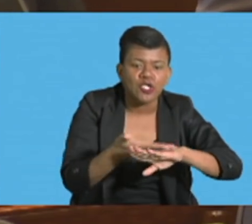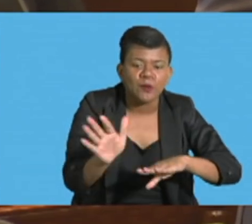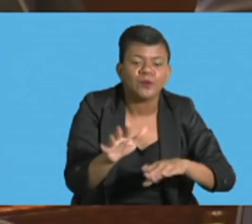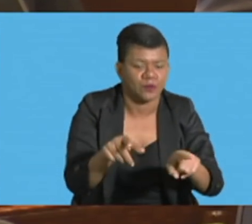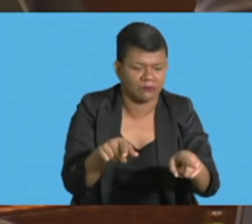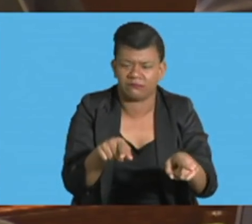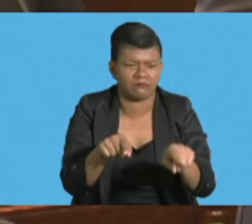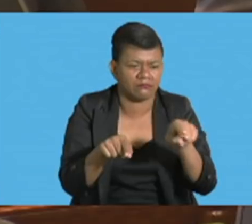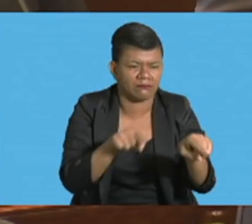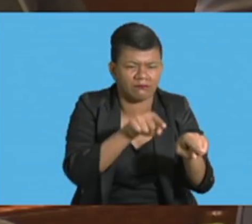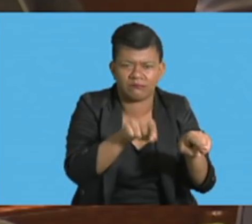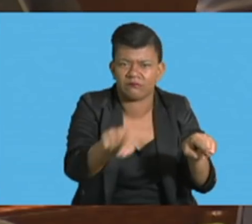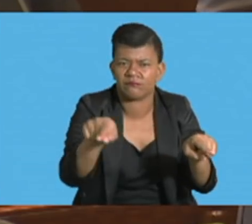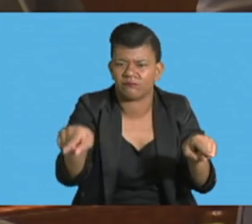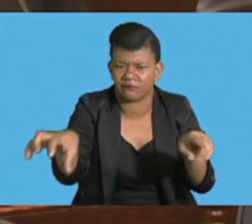further.